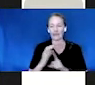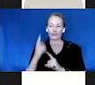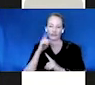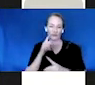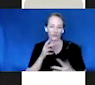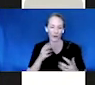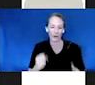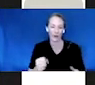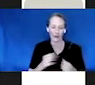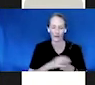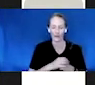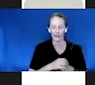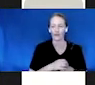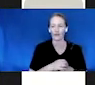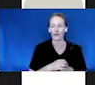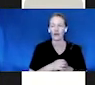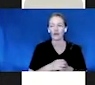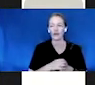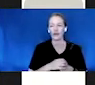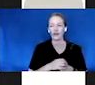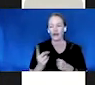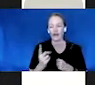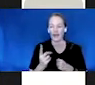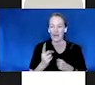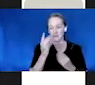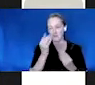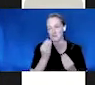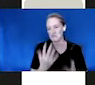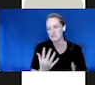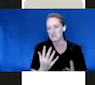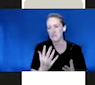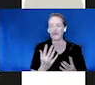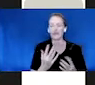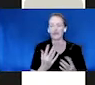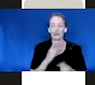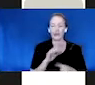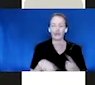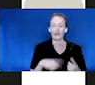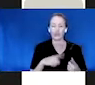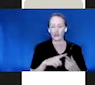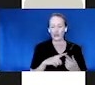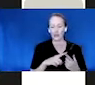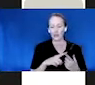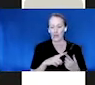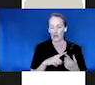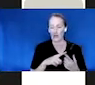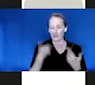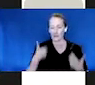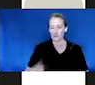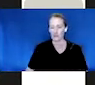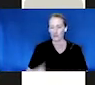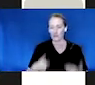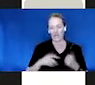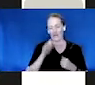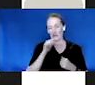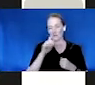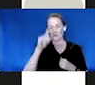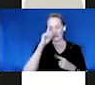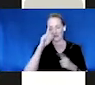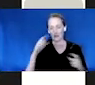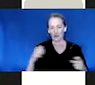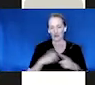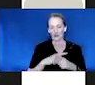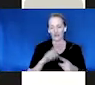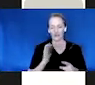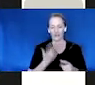And in the interest of disclosure, I just put up a few relationships there. I don't think they present a conflict for our discussion today. So let's